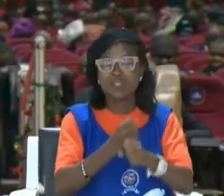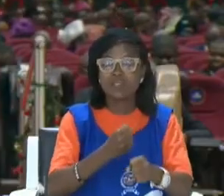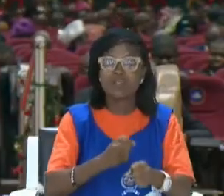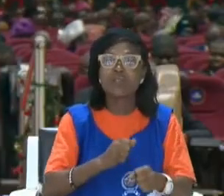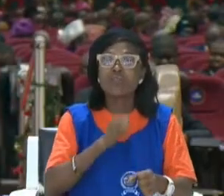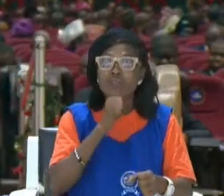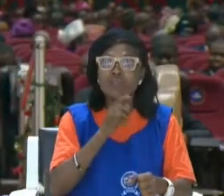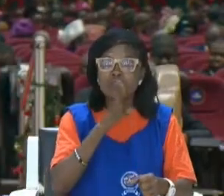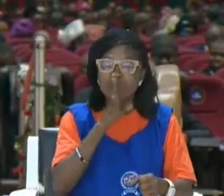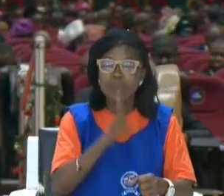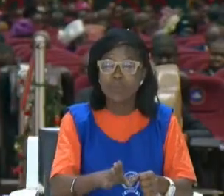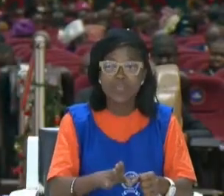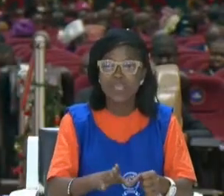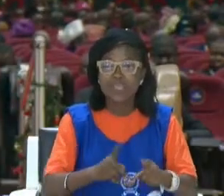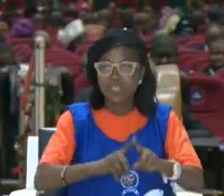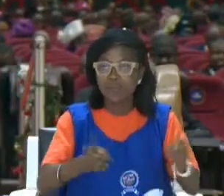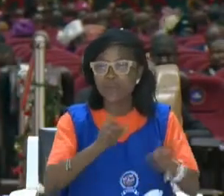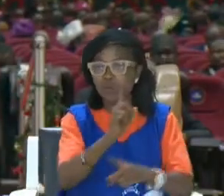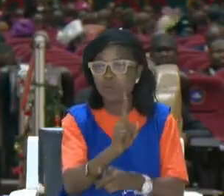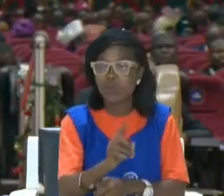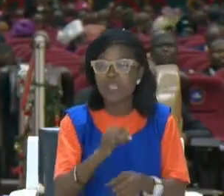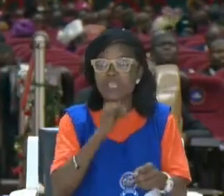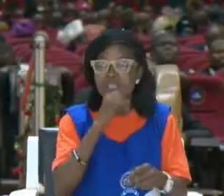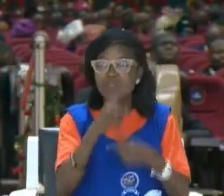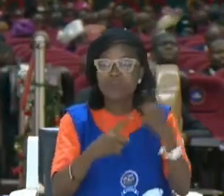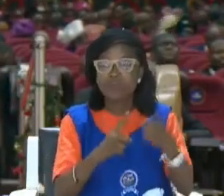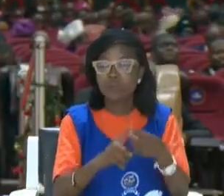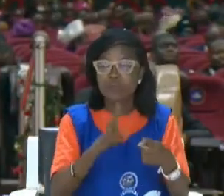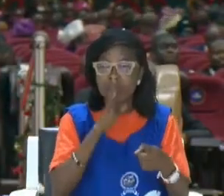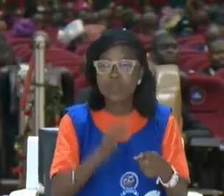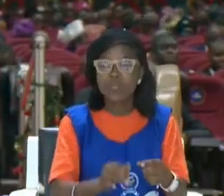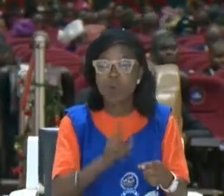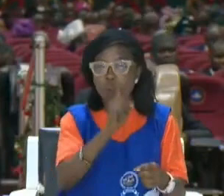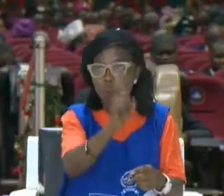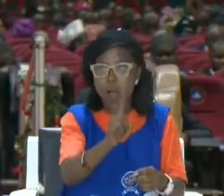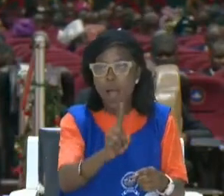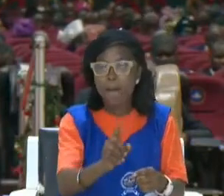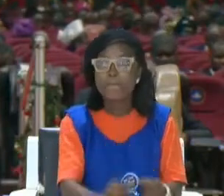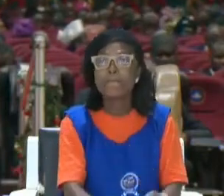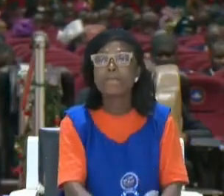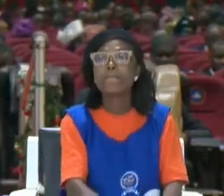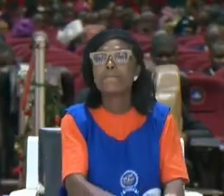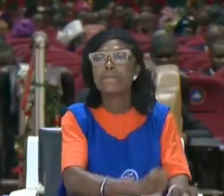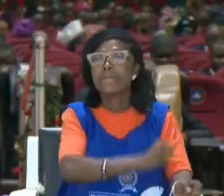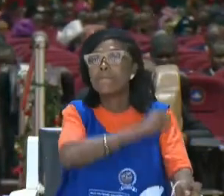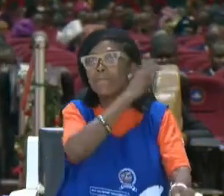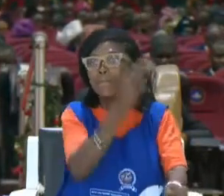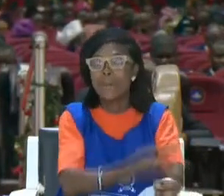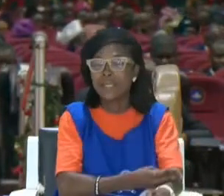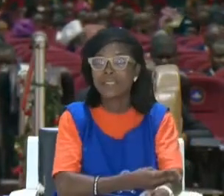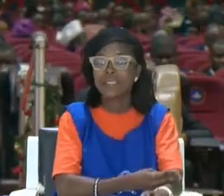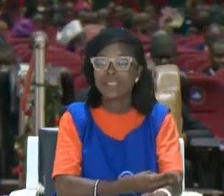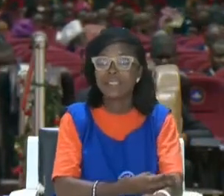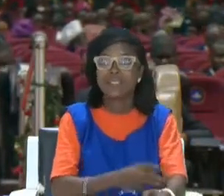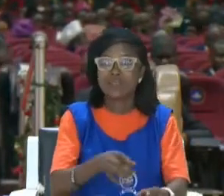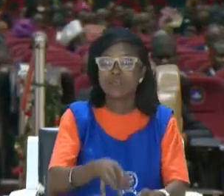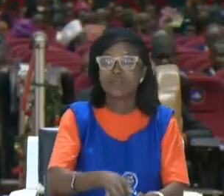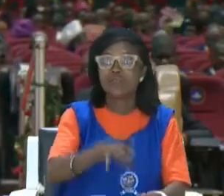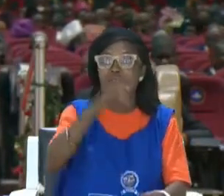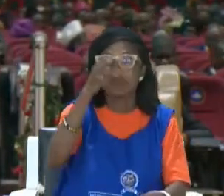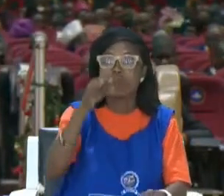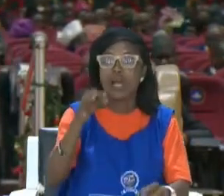It's going to be one mighty spiritual warfare.